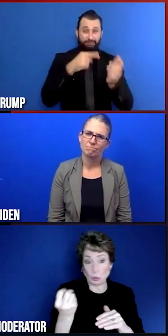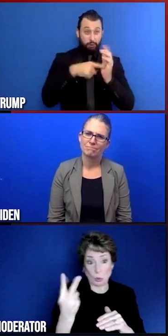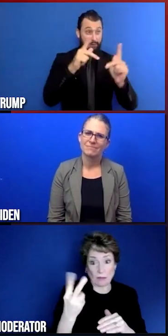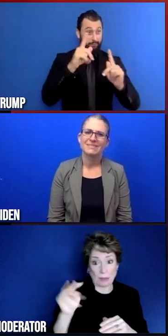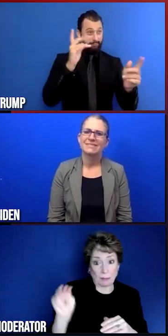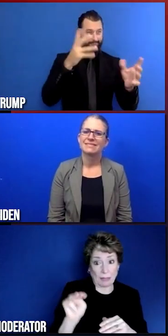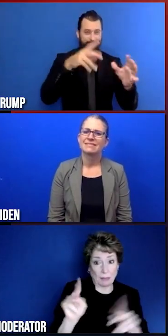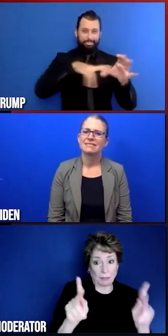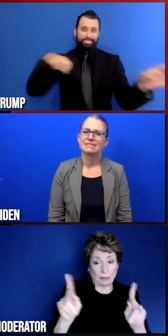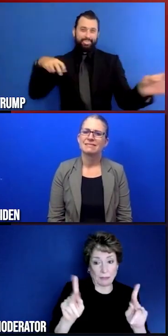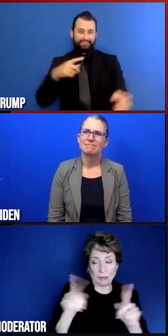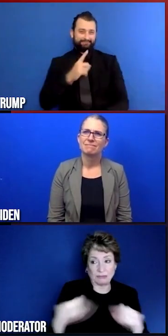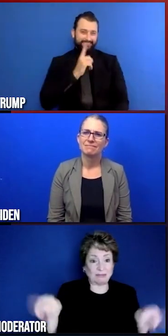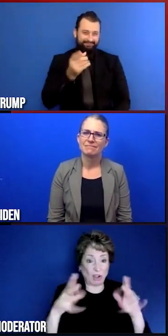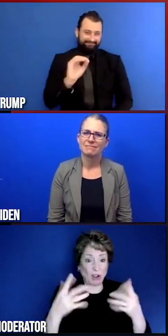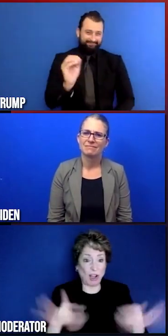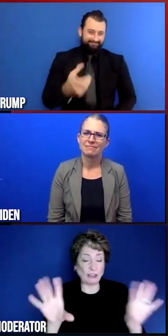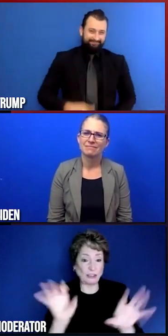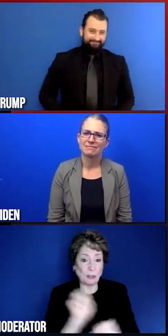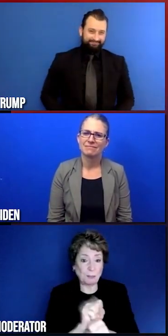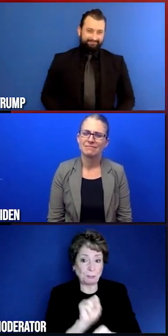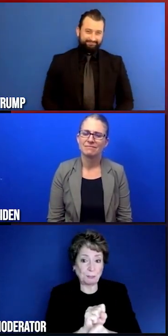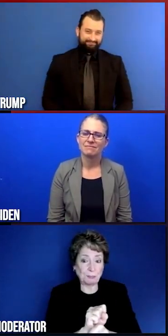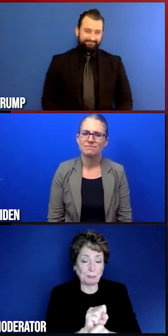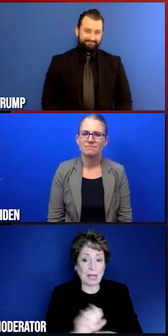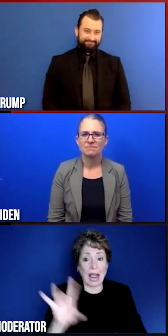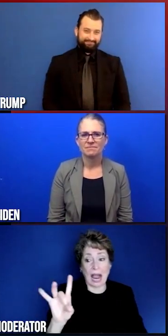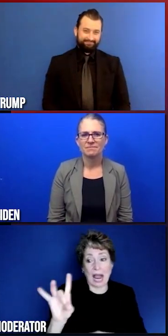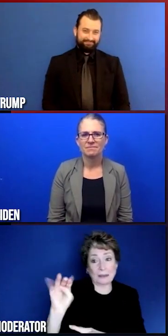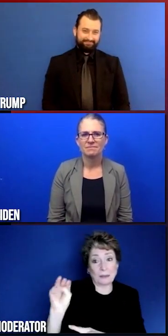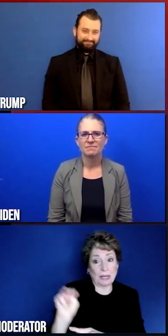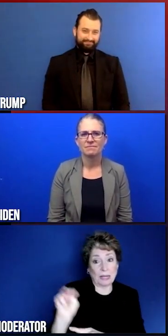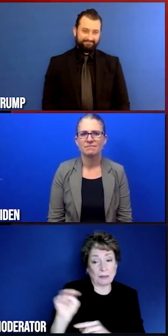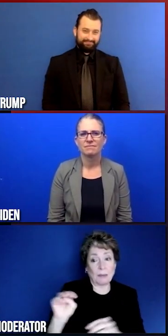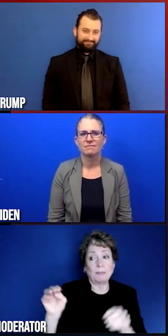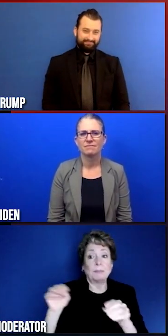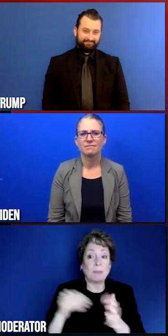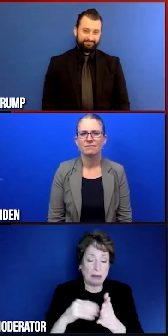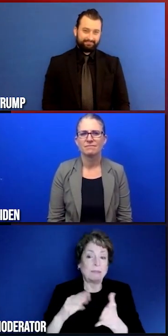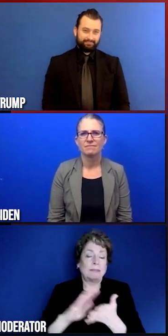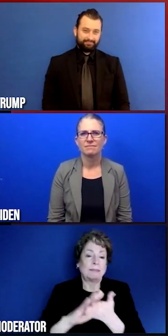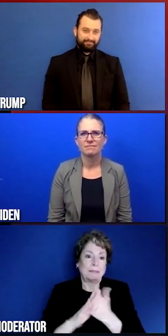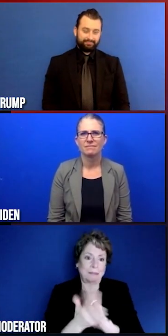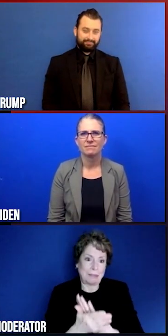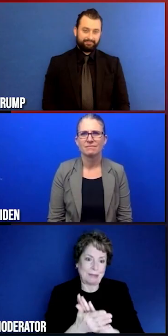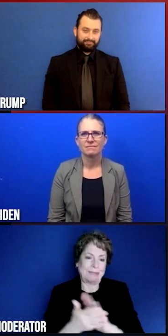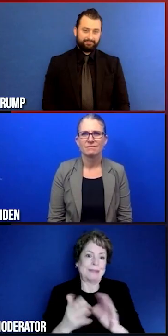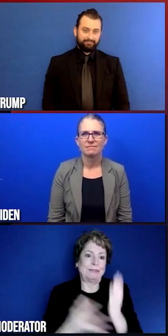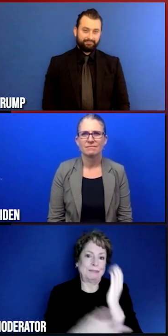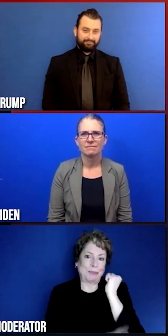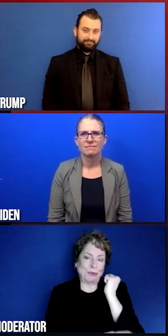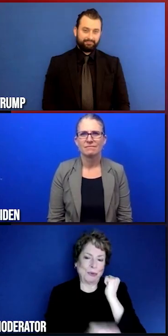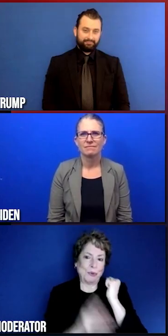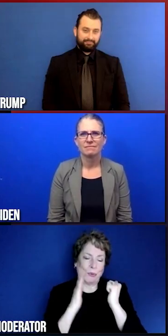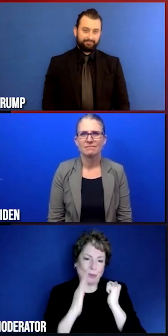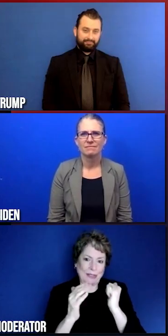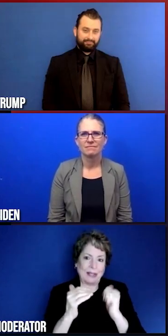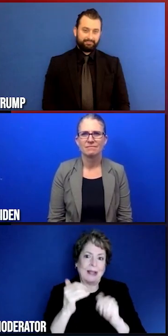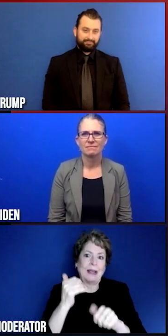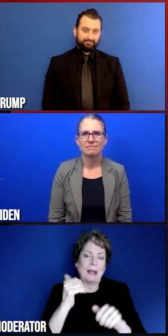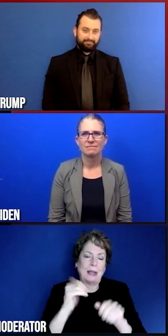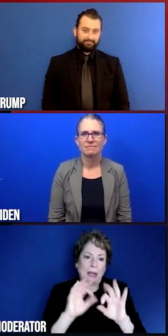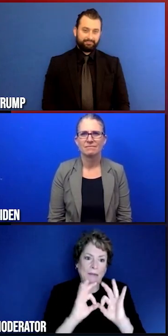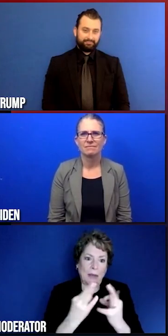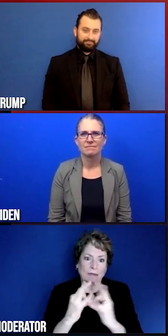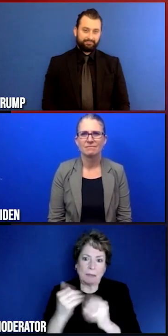million more Americans have fallen into poverty, and more families are going hungry every day. Those hit hardest are women and people of color. They